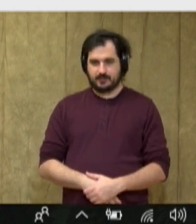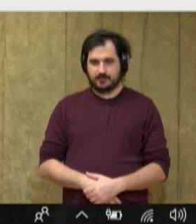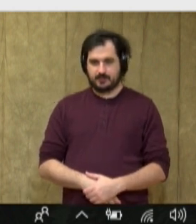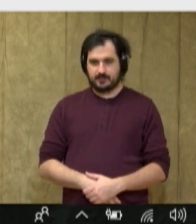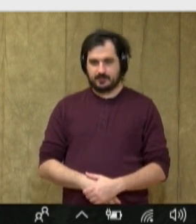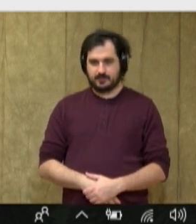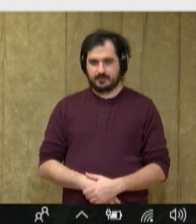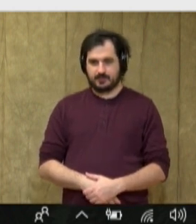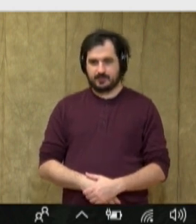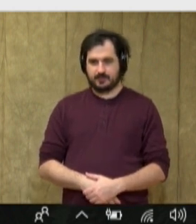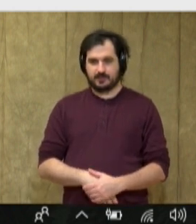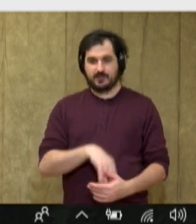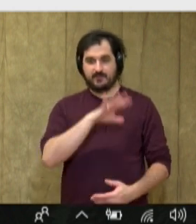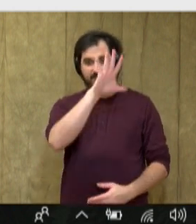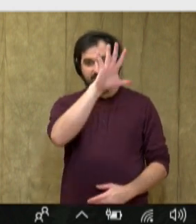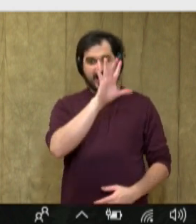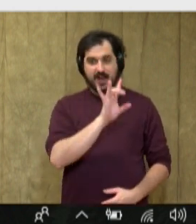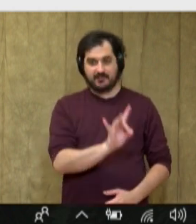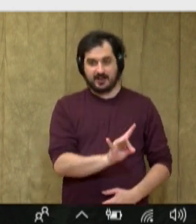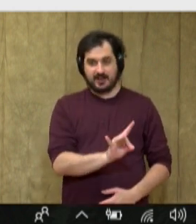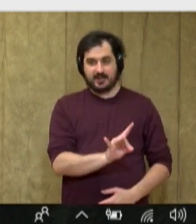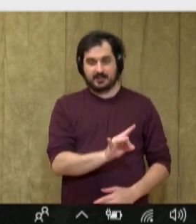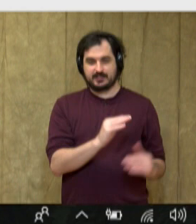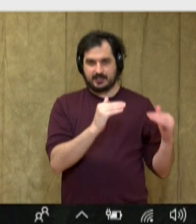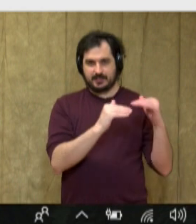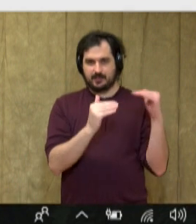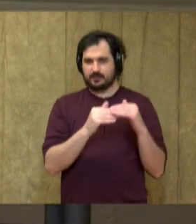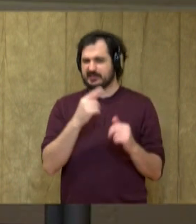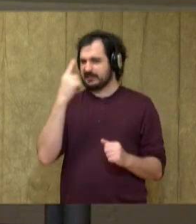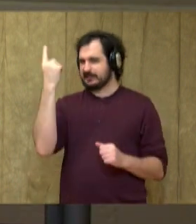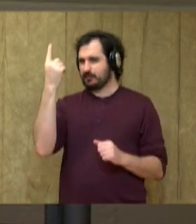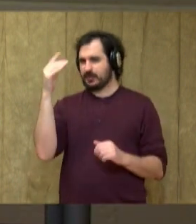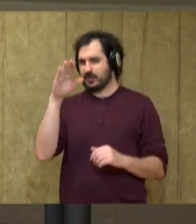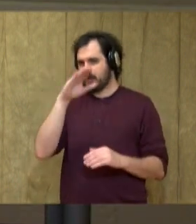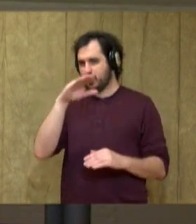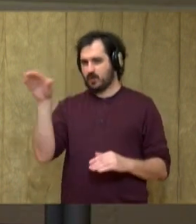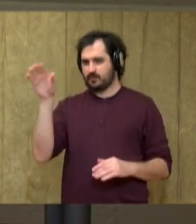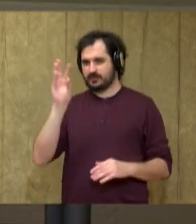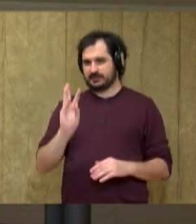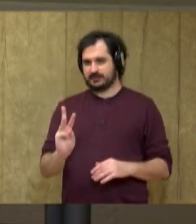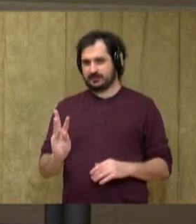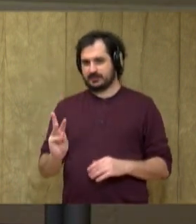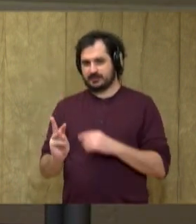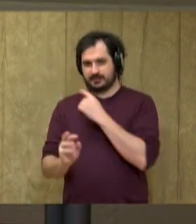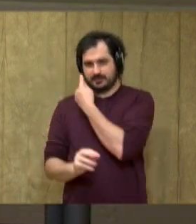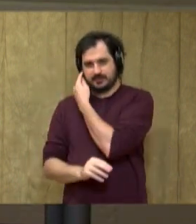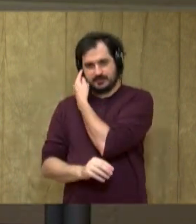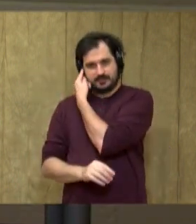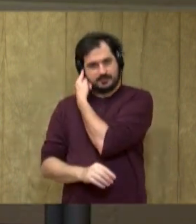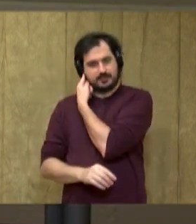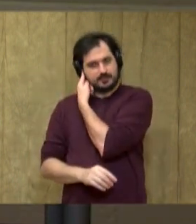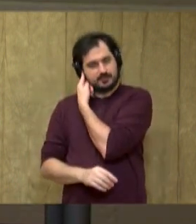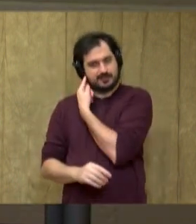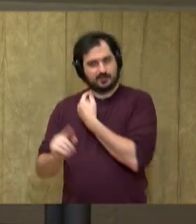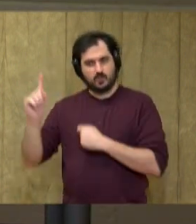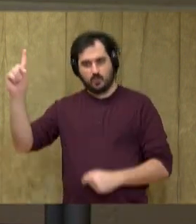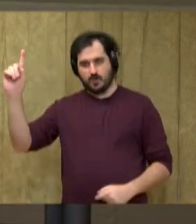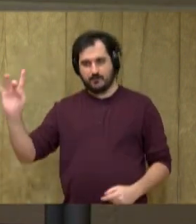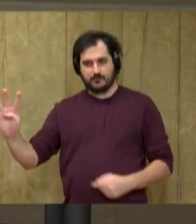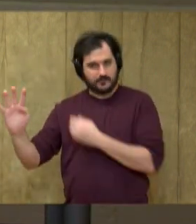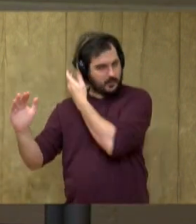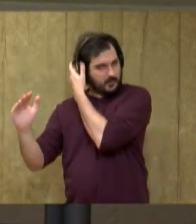and turn 5/8 into something over 16 and 1/4 into something over